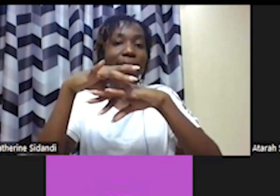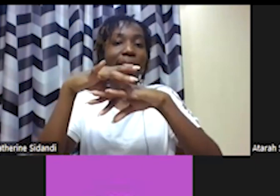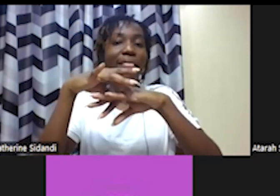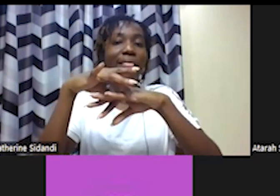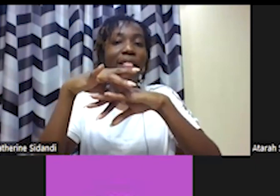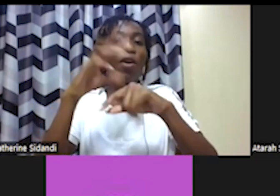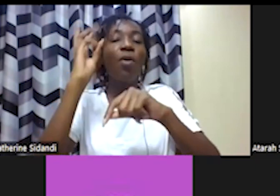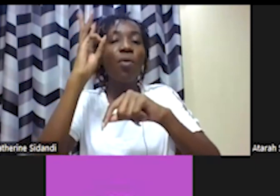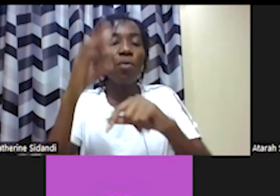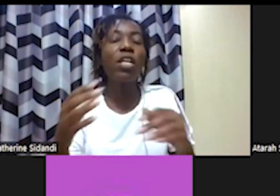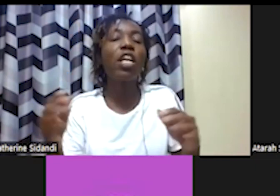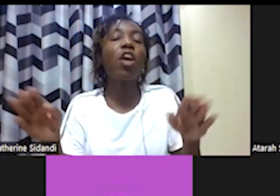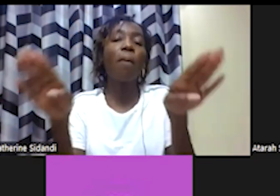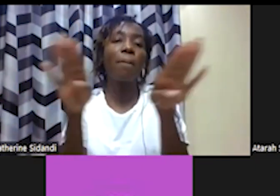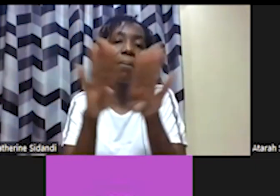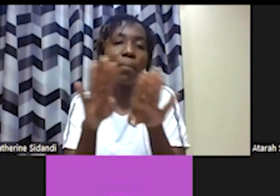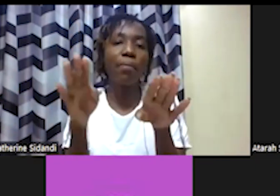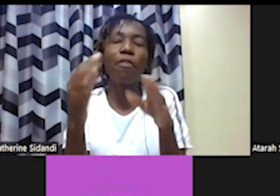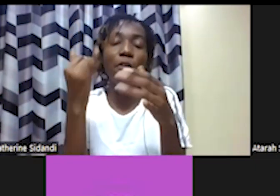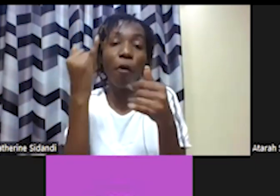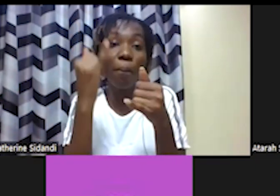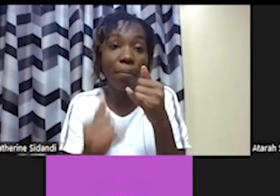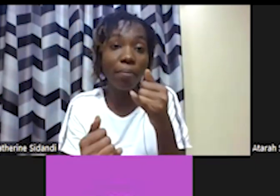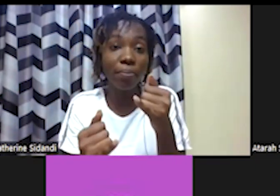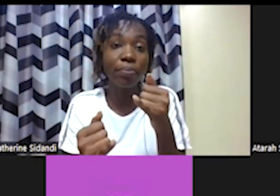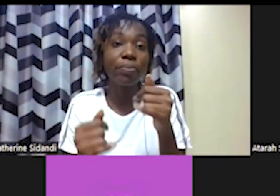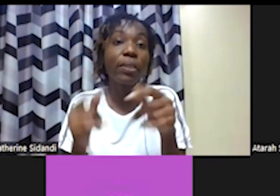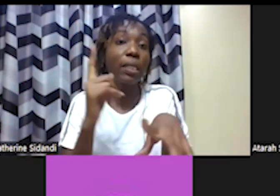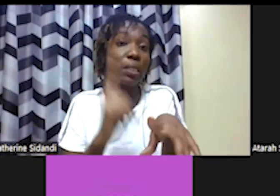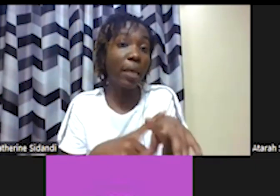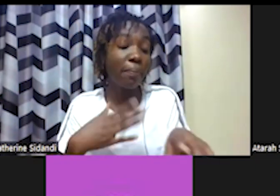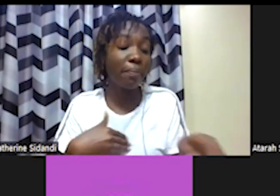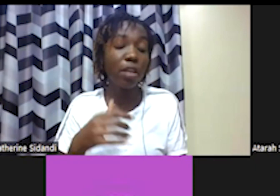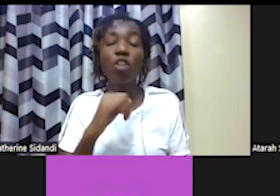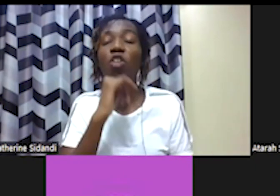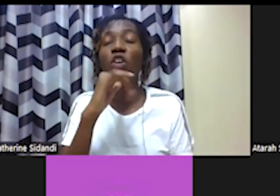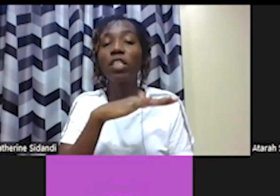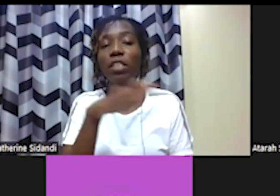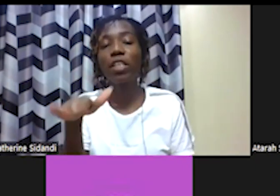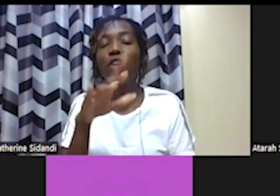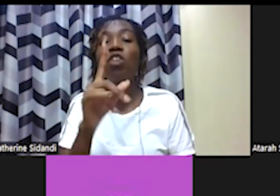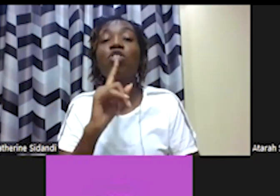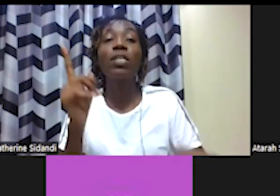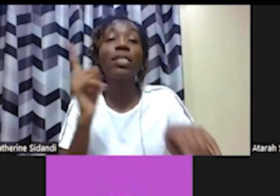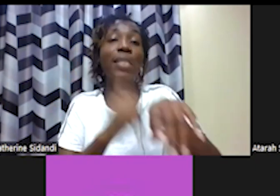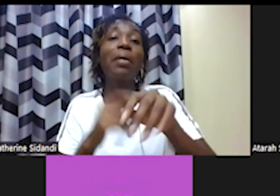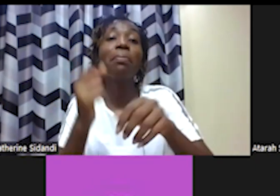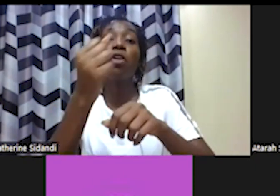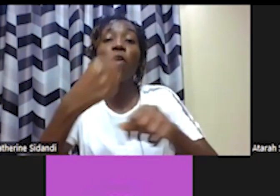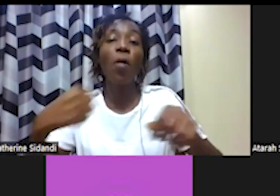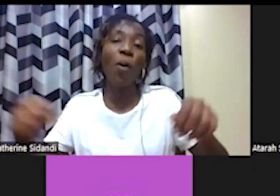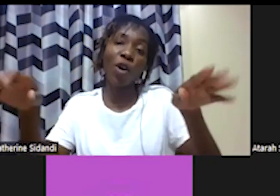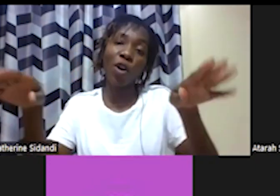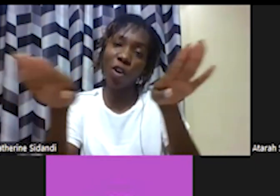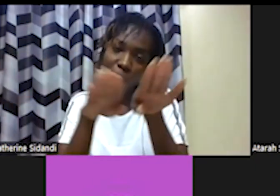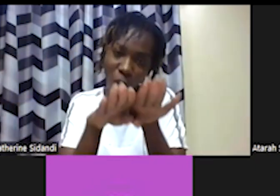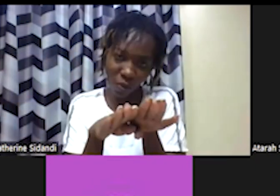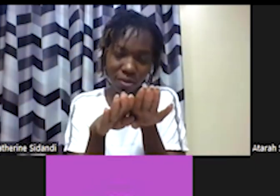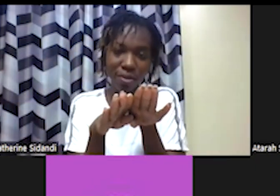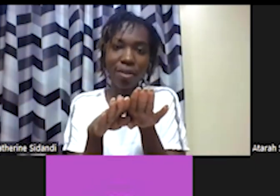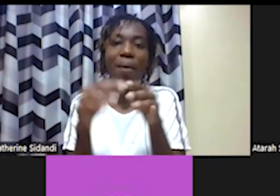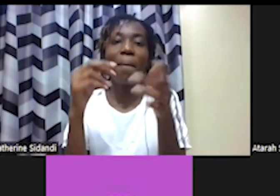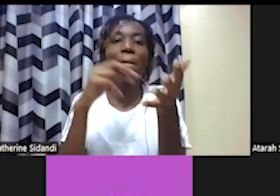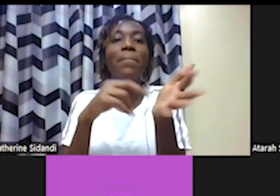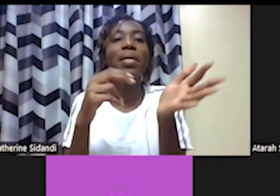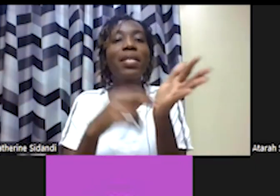will be completed when I am no longer here. So if a door is closed, then it must